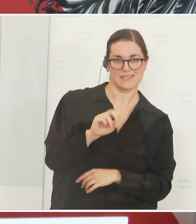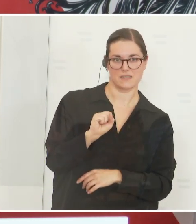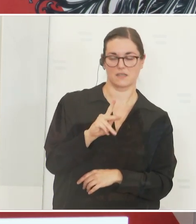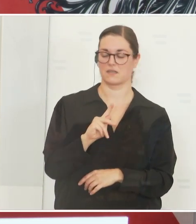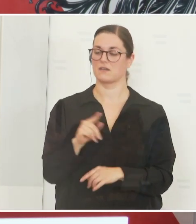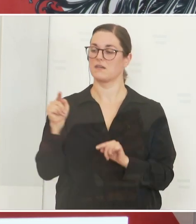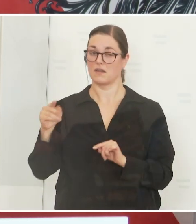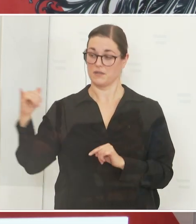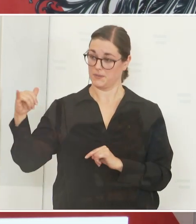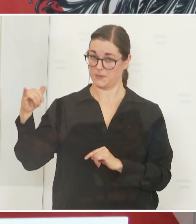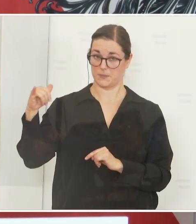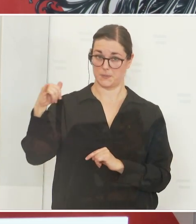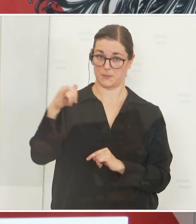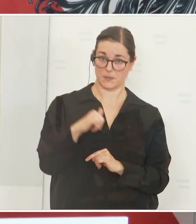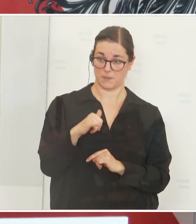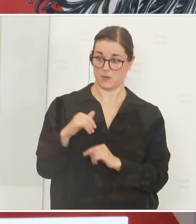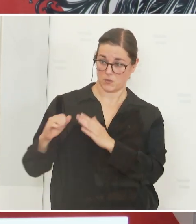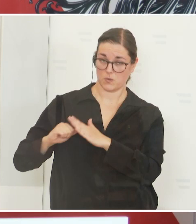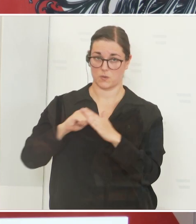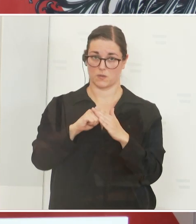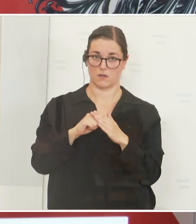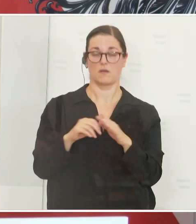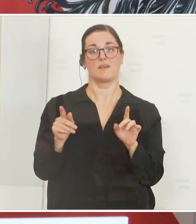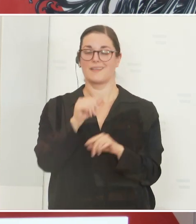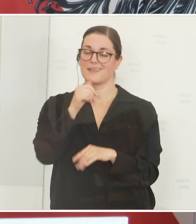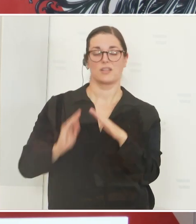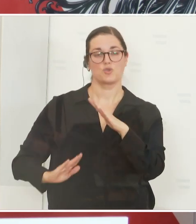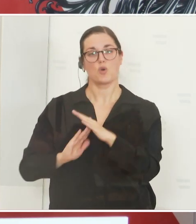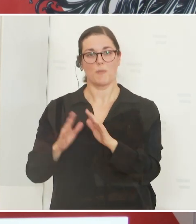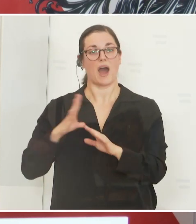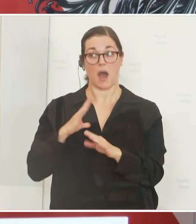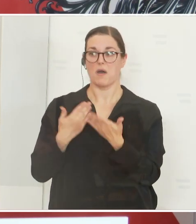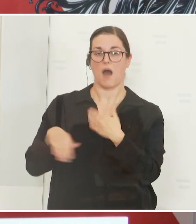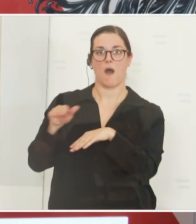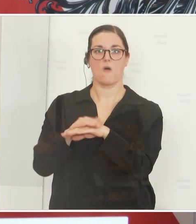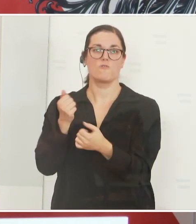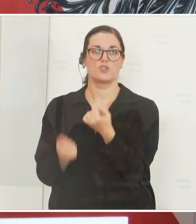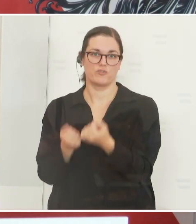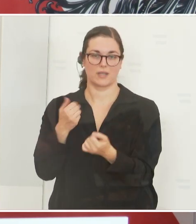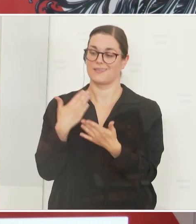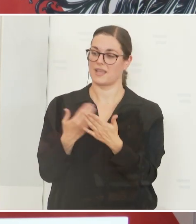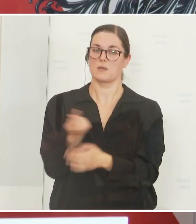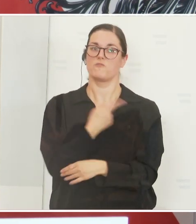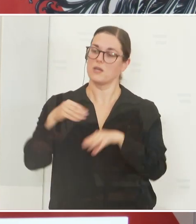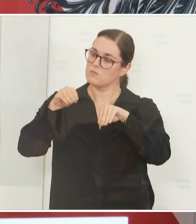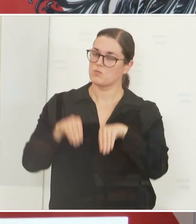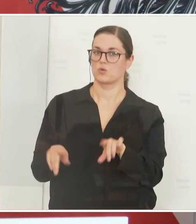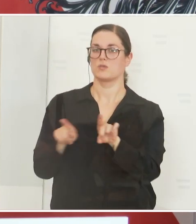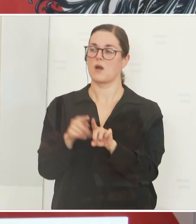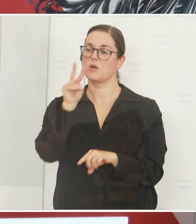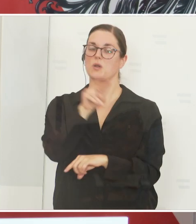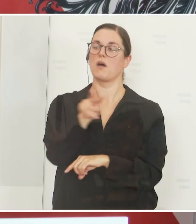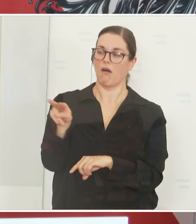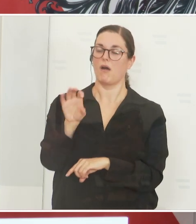They didn't stop the flow, but they made it a lot more difficult. So what we have to do, and it proves again, clear external